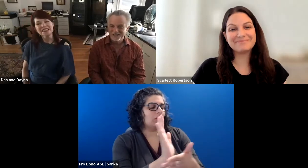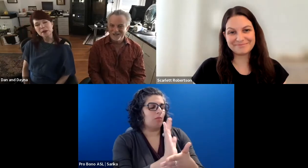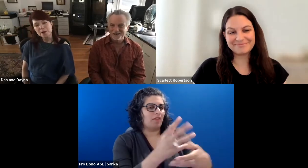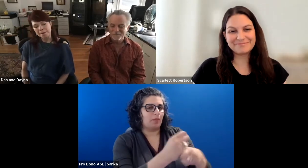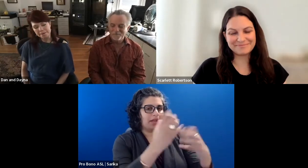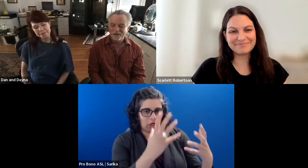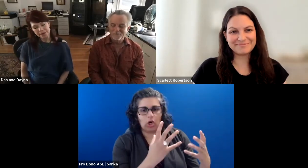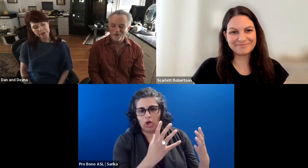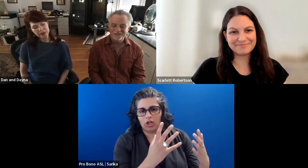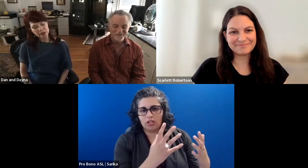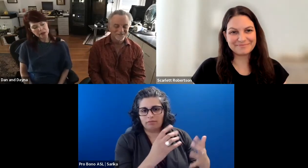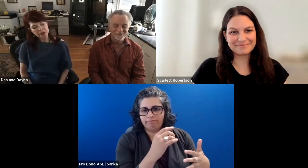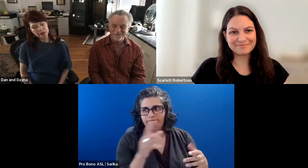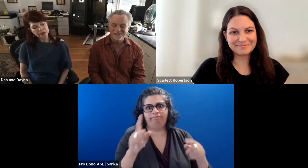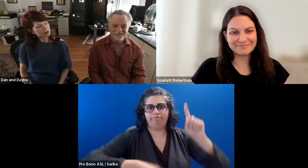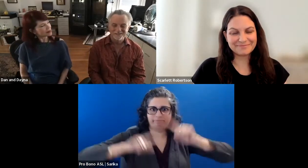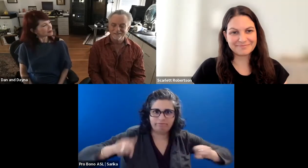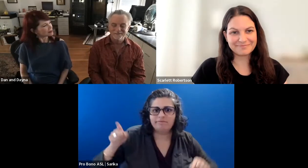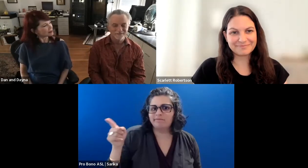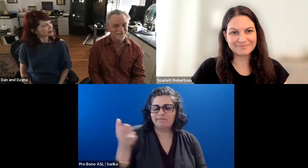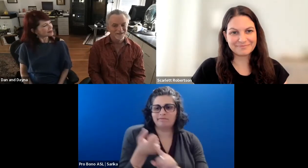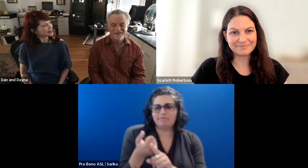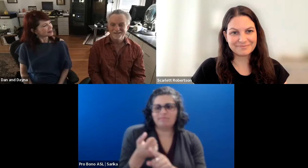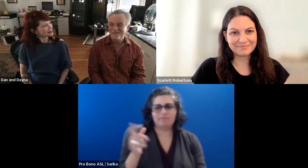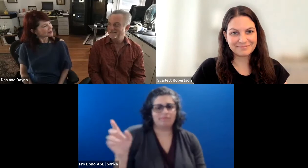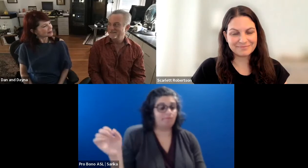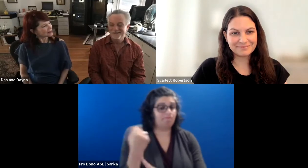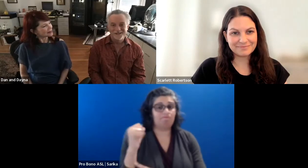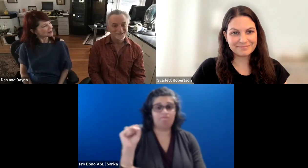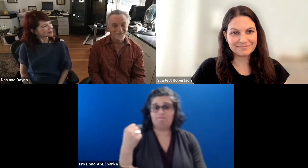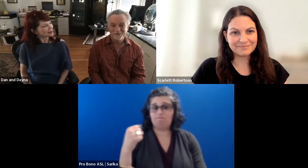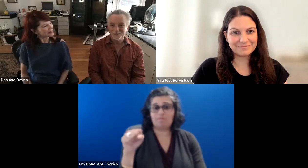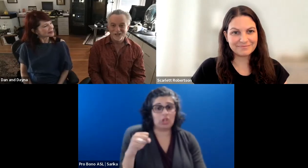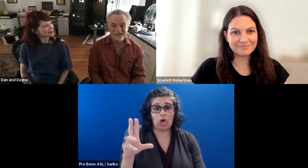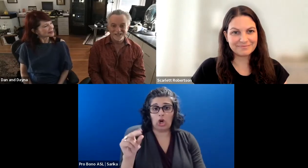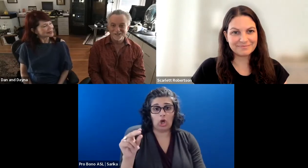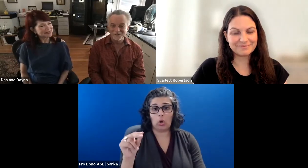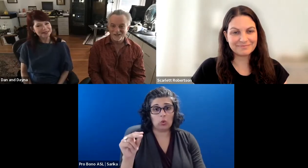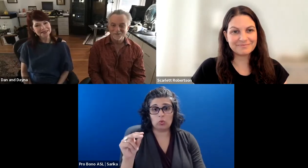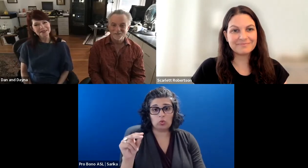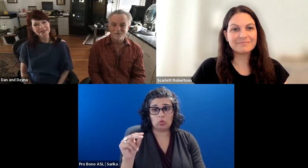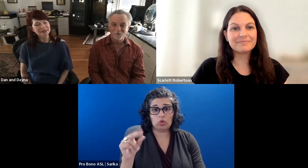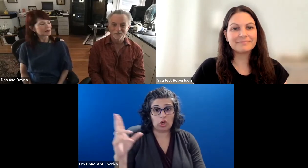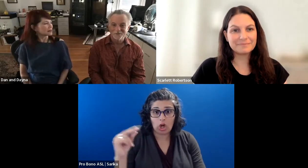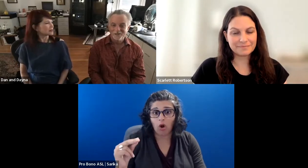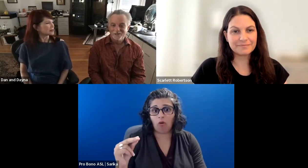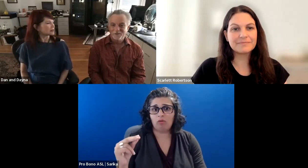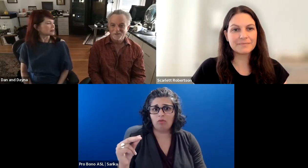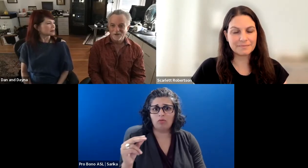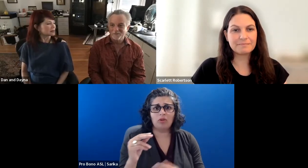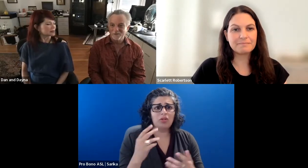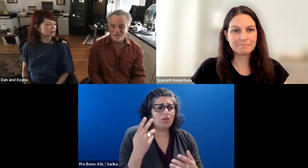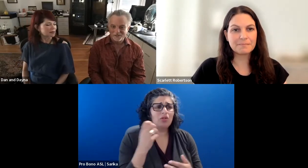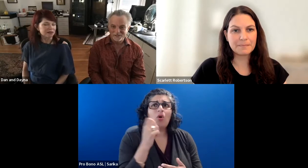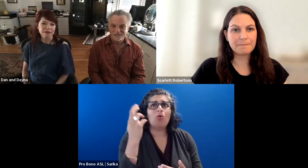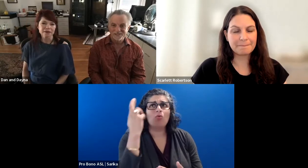others. But Morgan sort of shook his head and said, you know, you guys, you don't know what you're getting into when it comes to the world of music